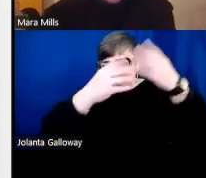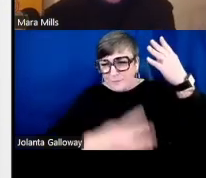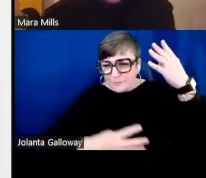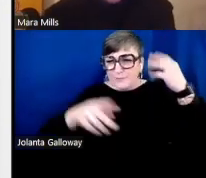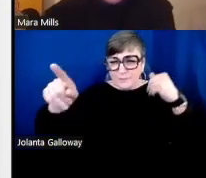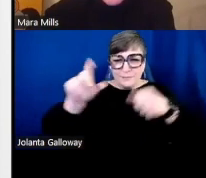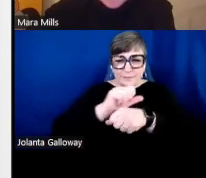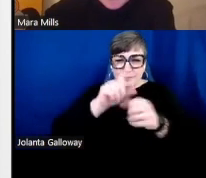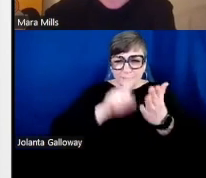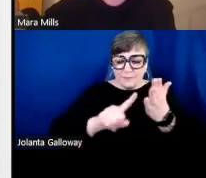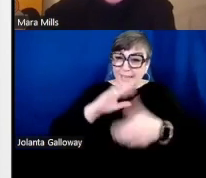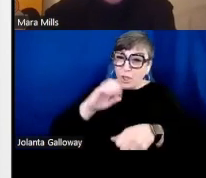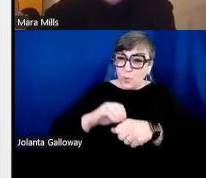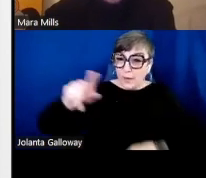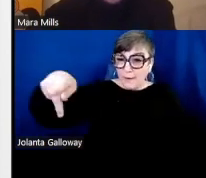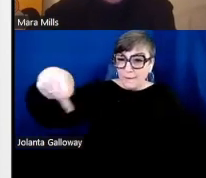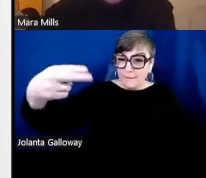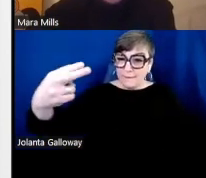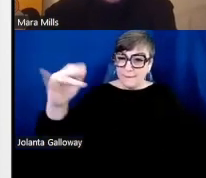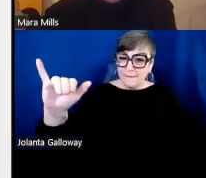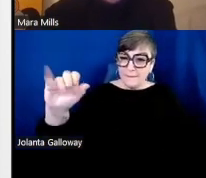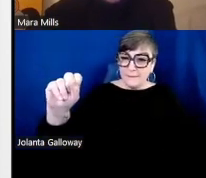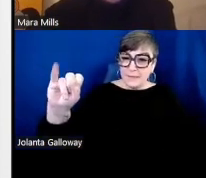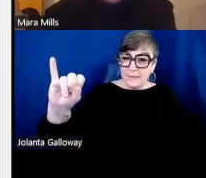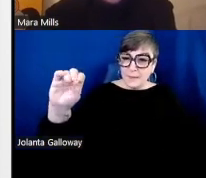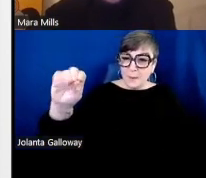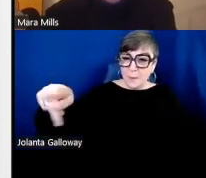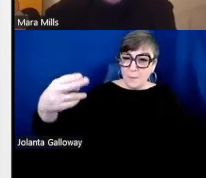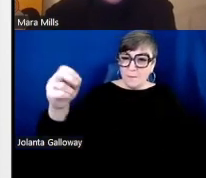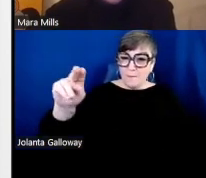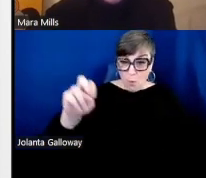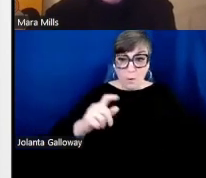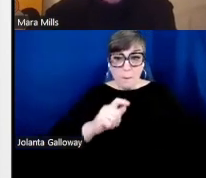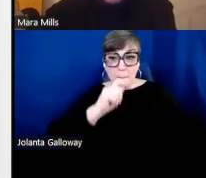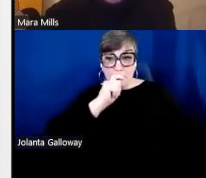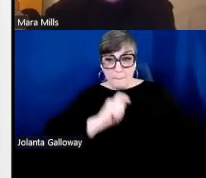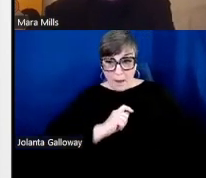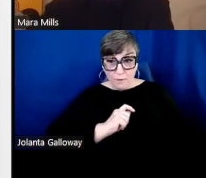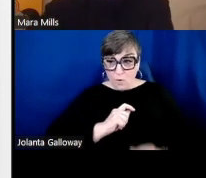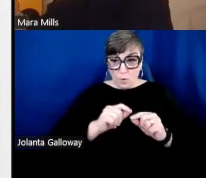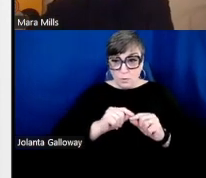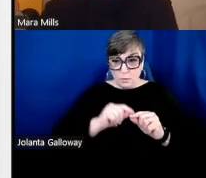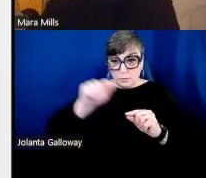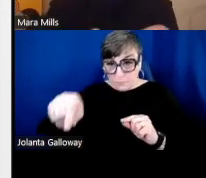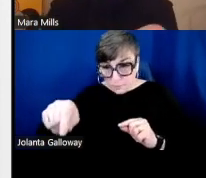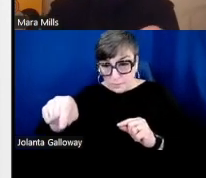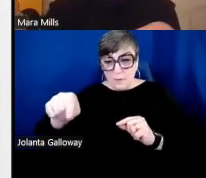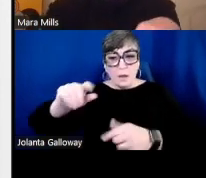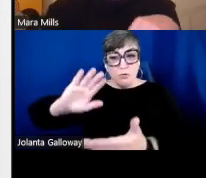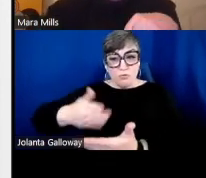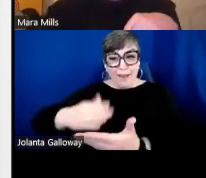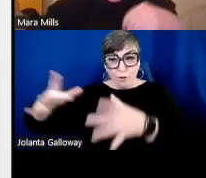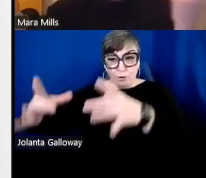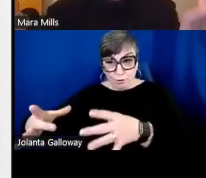on um pictured here this used a microphone to transform the sound from a record player into electrical current then